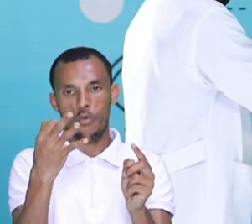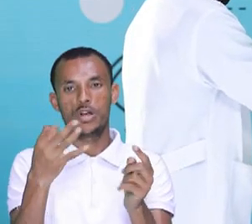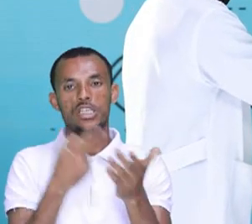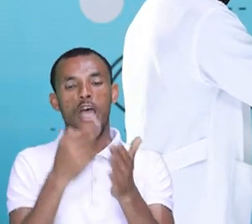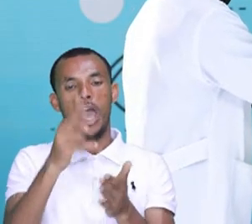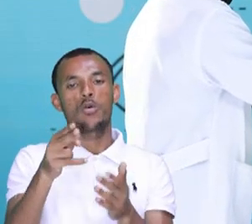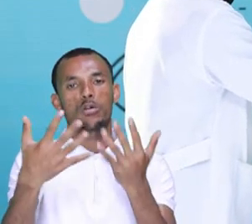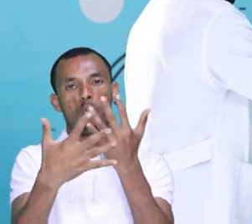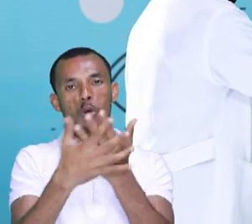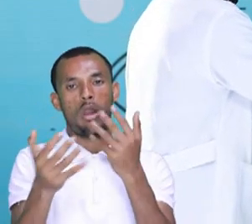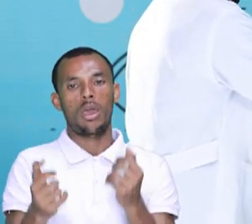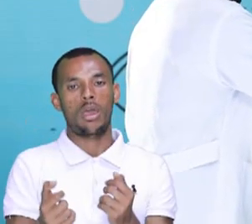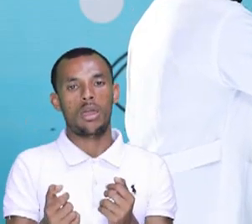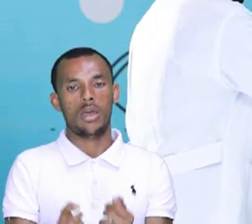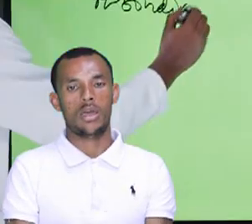is hydrogen bonding.